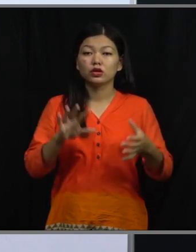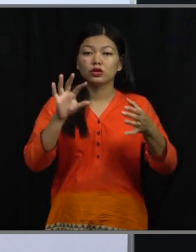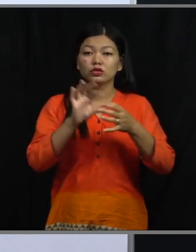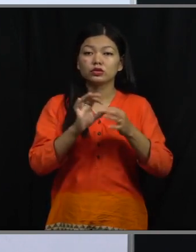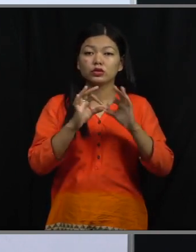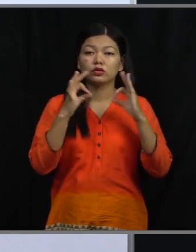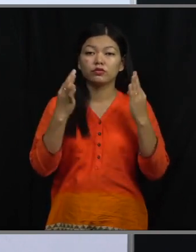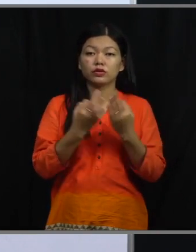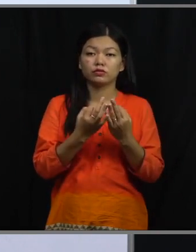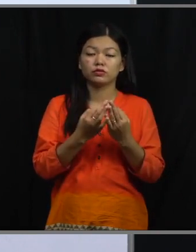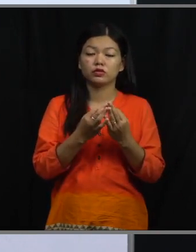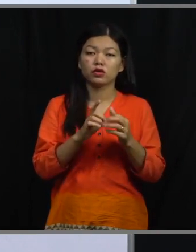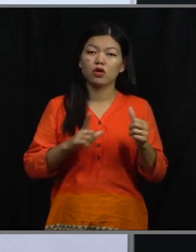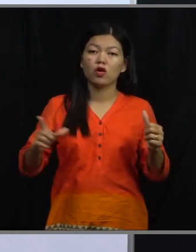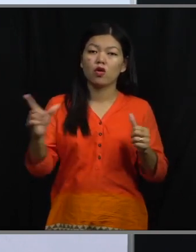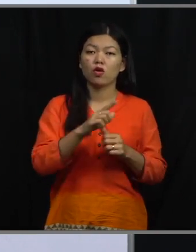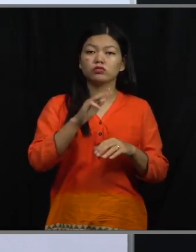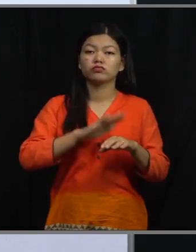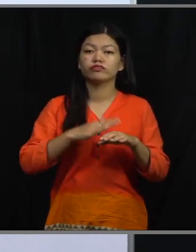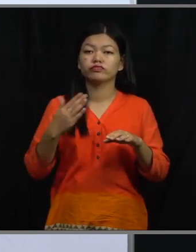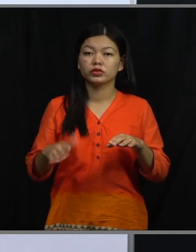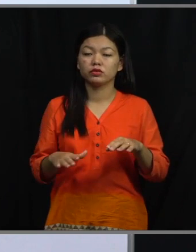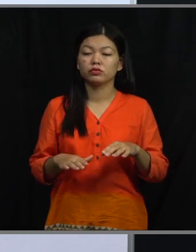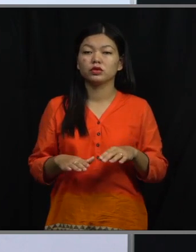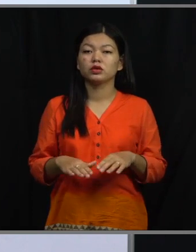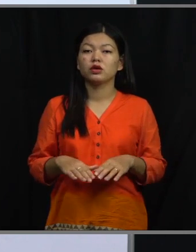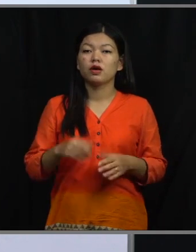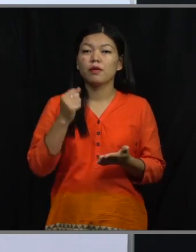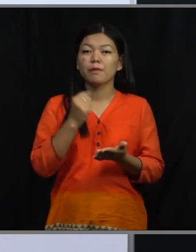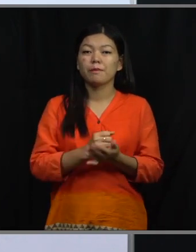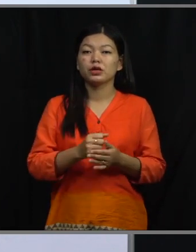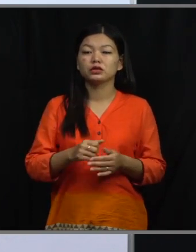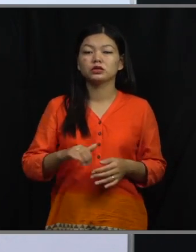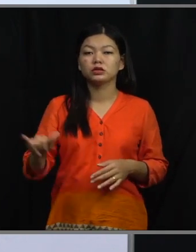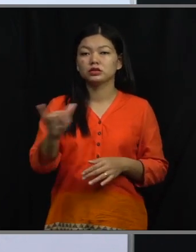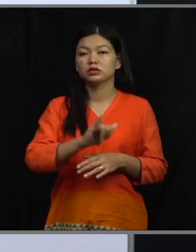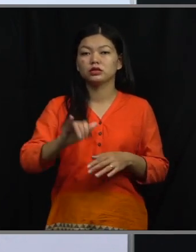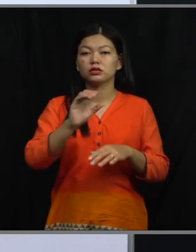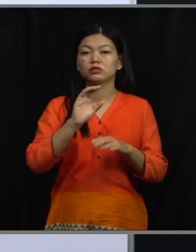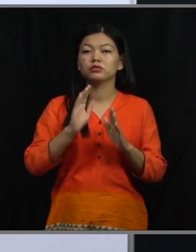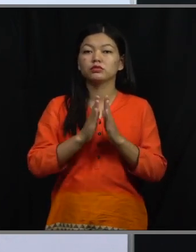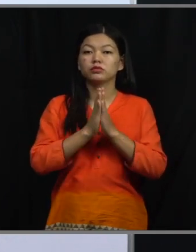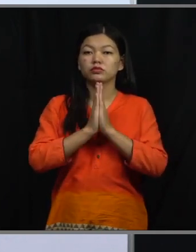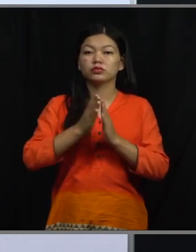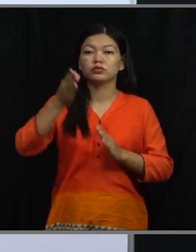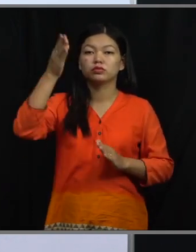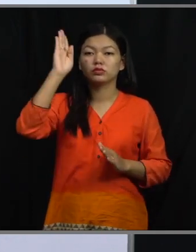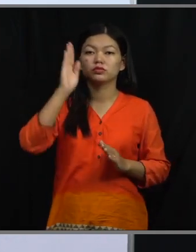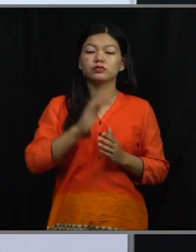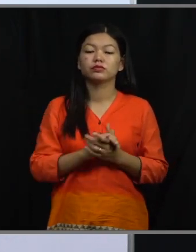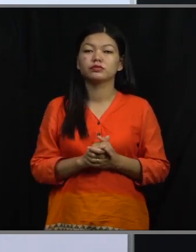every family member has to be the same denomination or the same religion. Maybe in some cases,